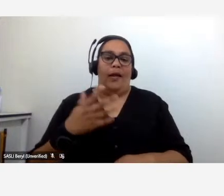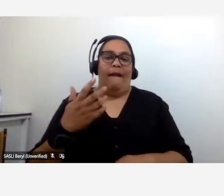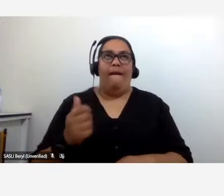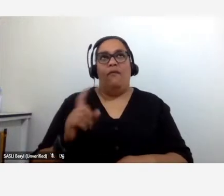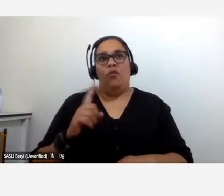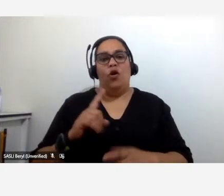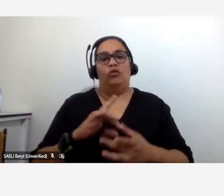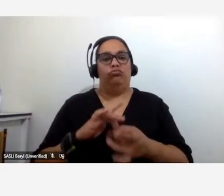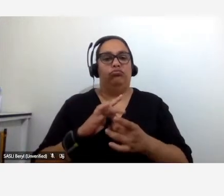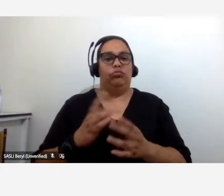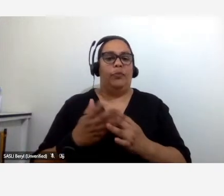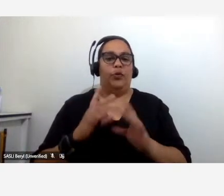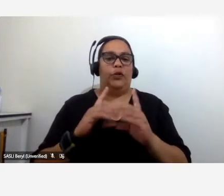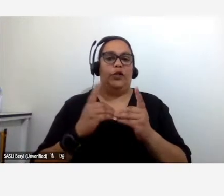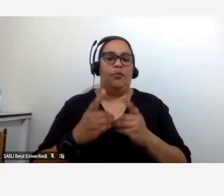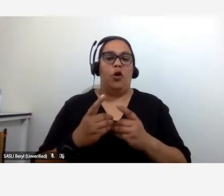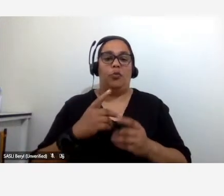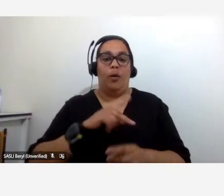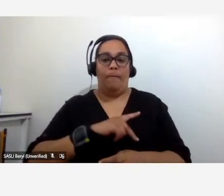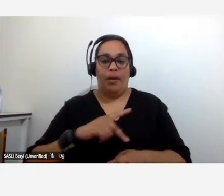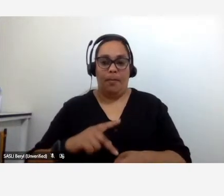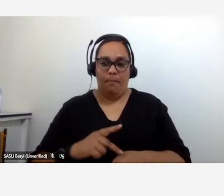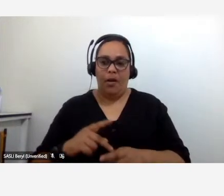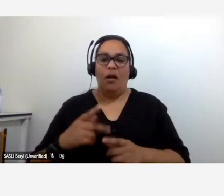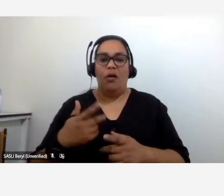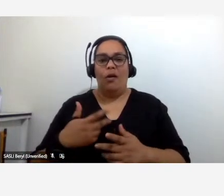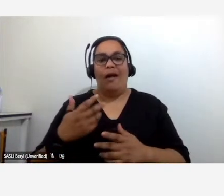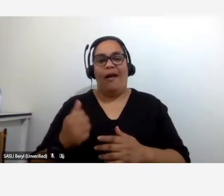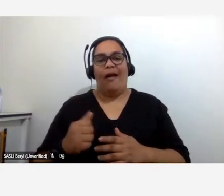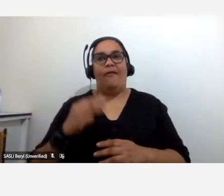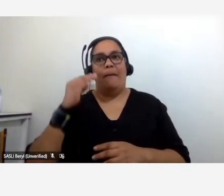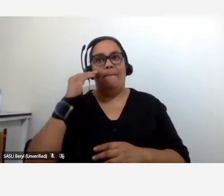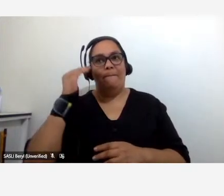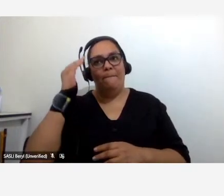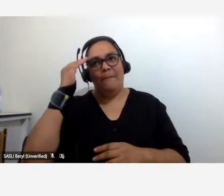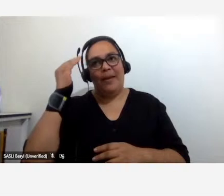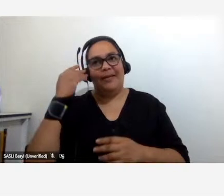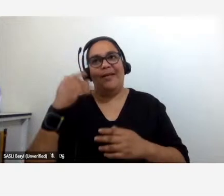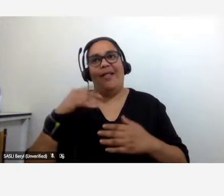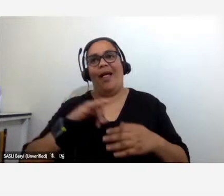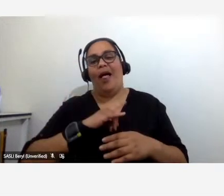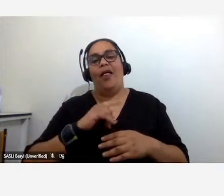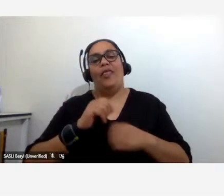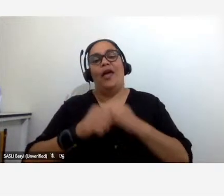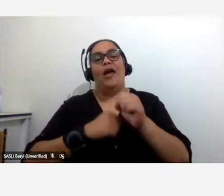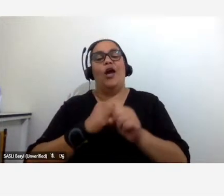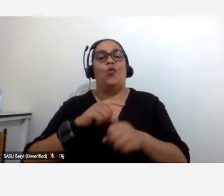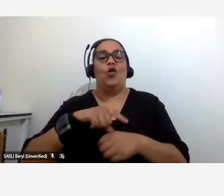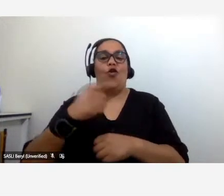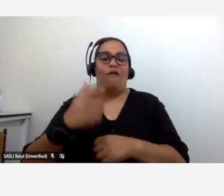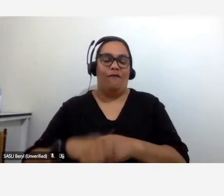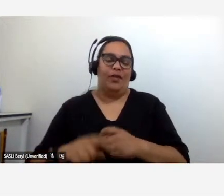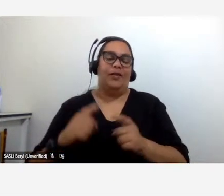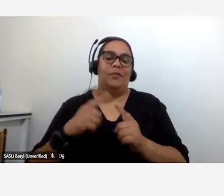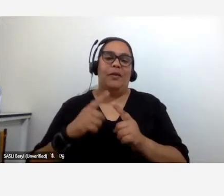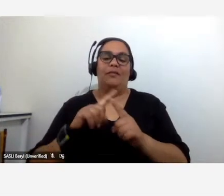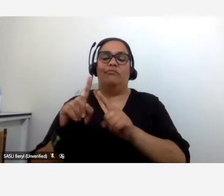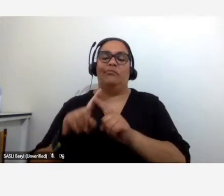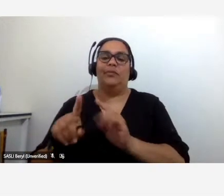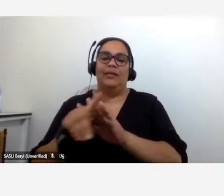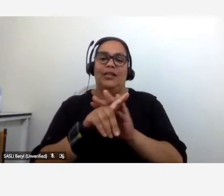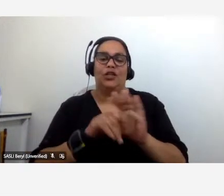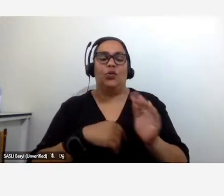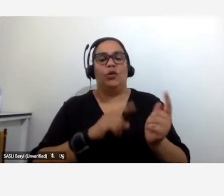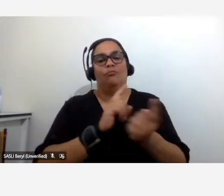a relationship with the Department of the Premier, in which we have the mental health annual conference, and then we also go around the districts where